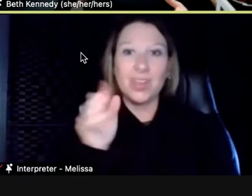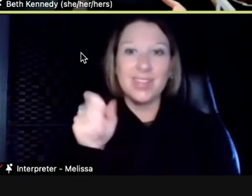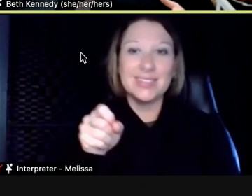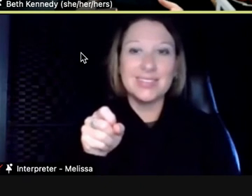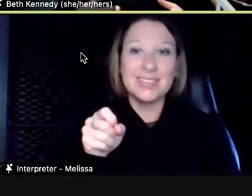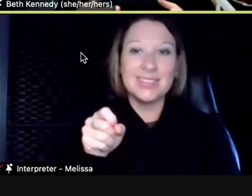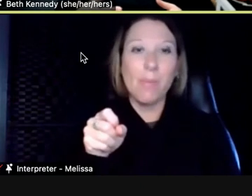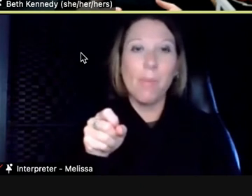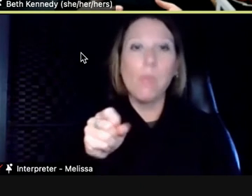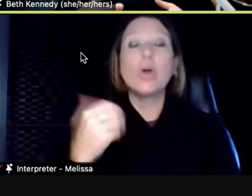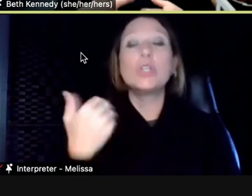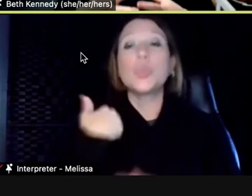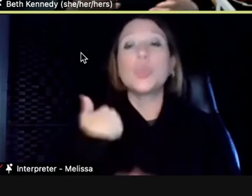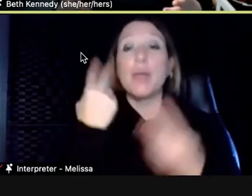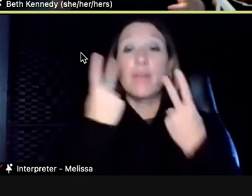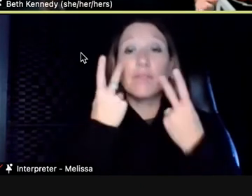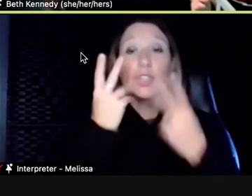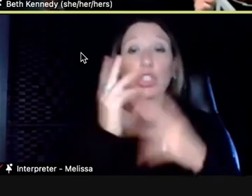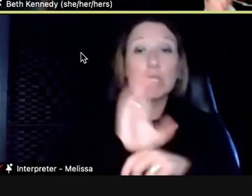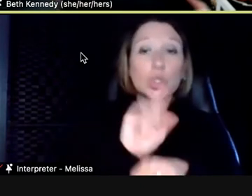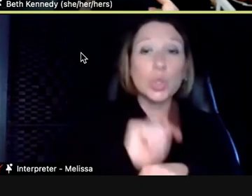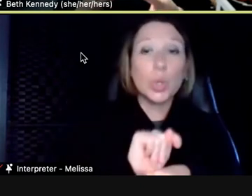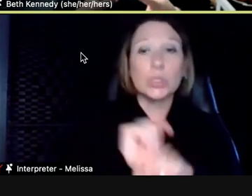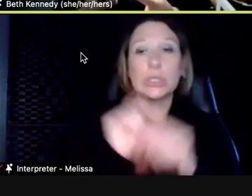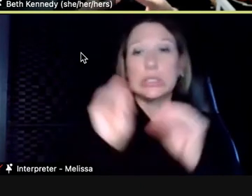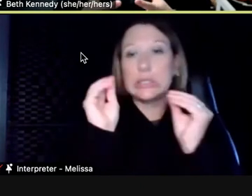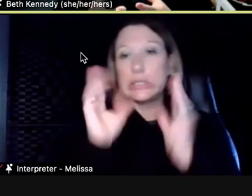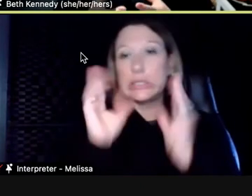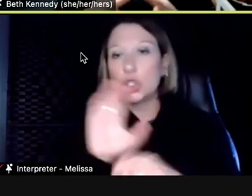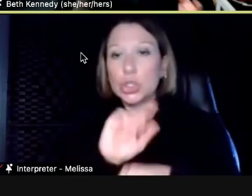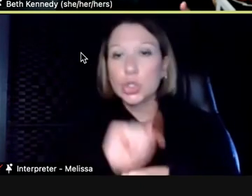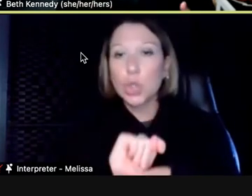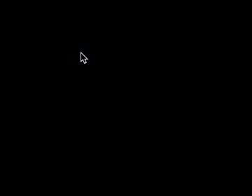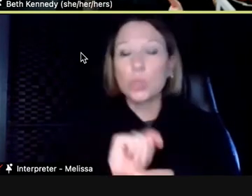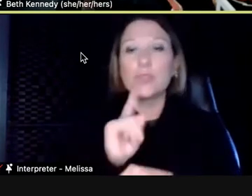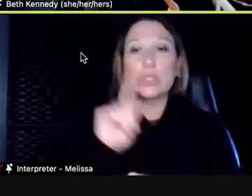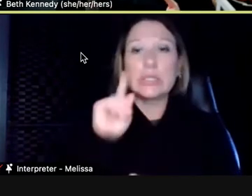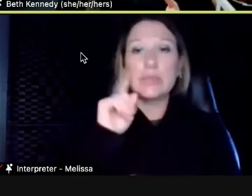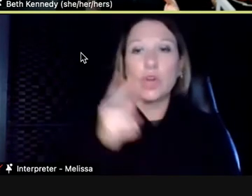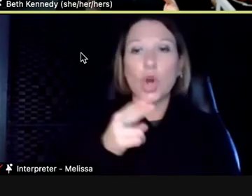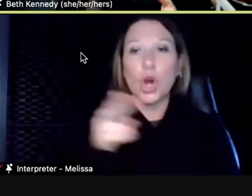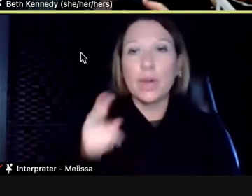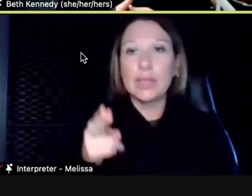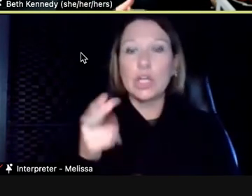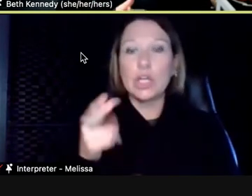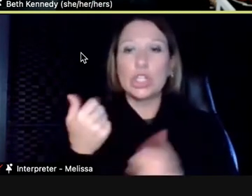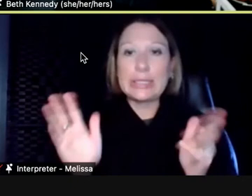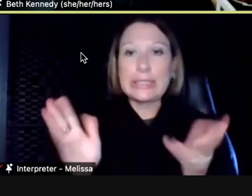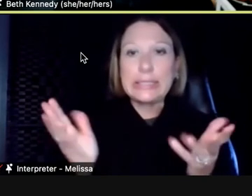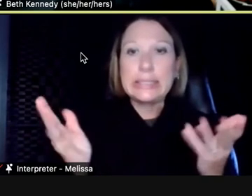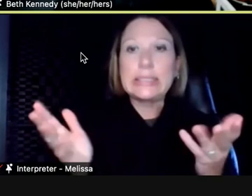teacher consultants for the deaf and hard of hearing and rallying around those interveners and trying to provide that support.